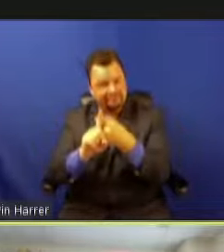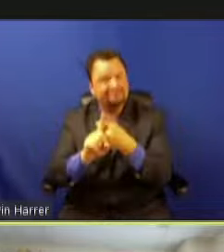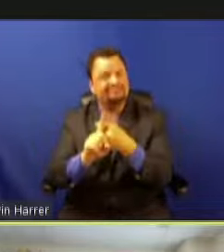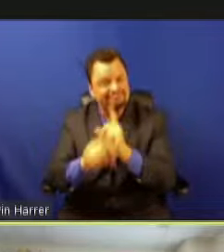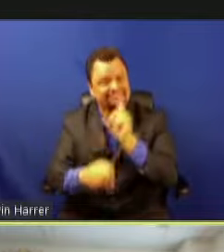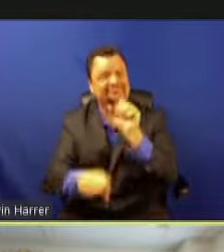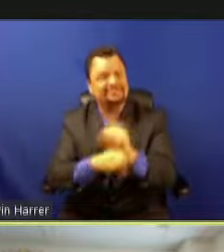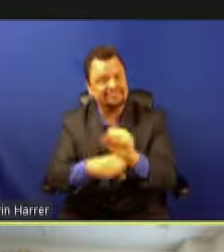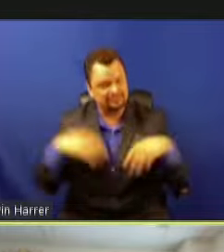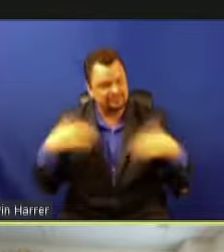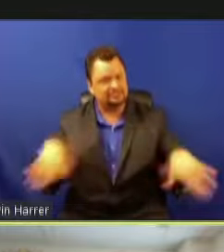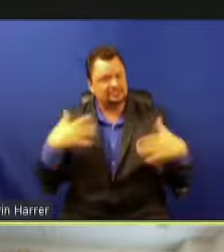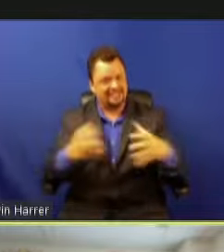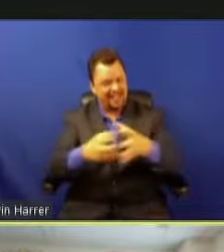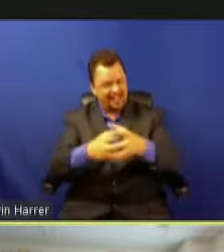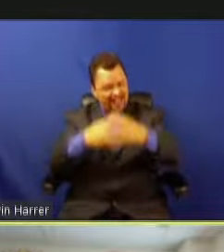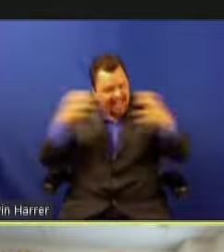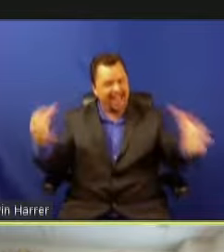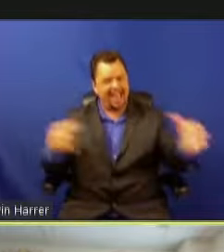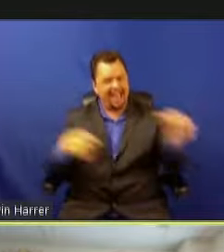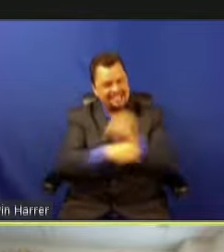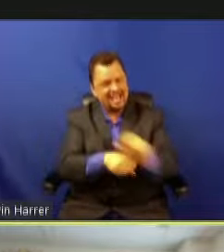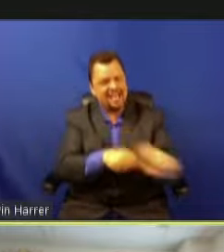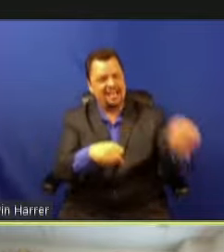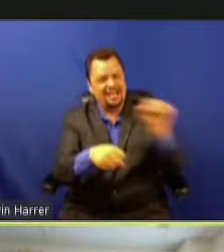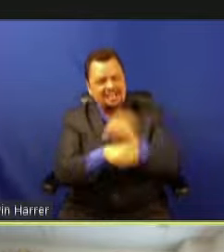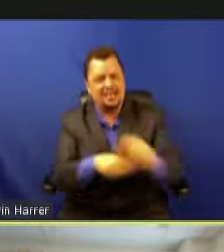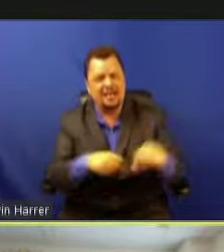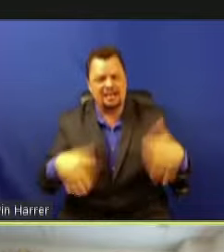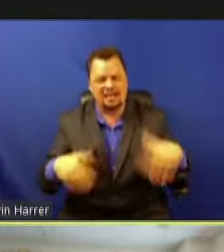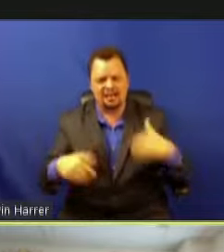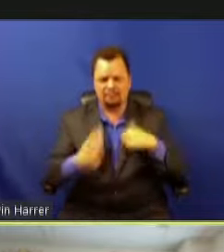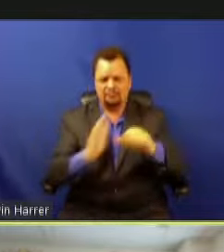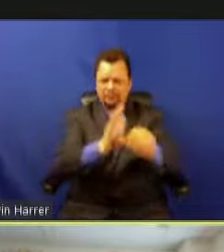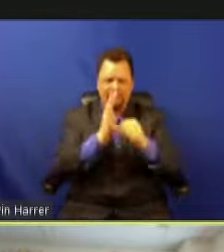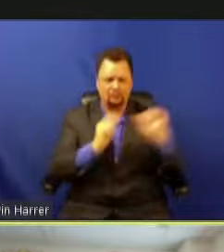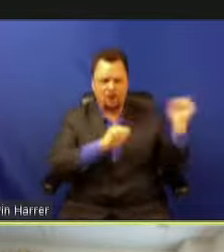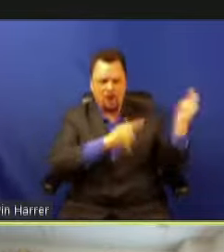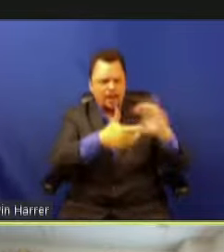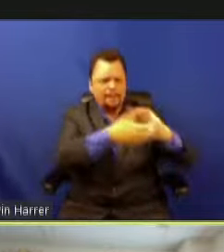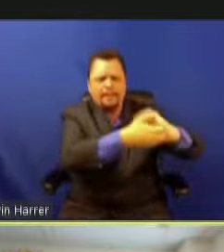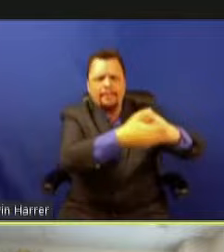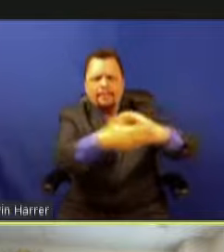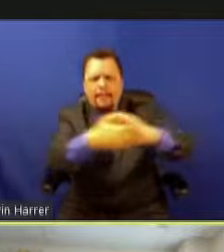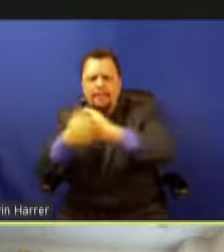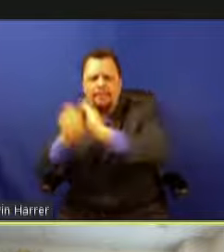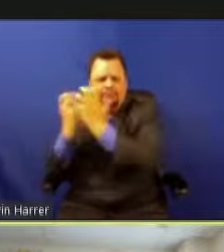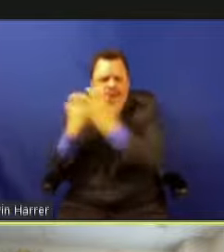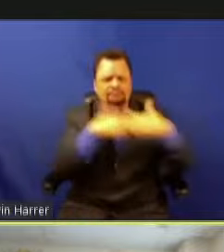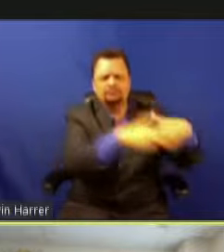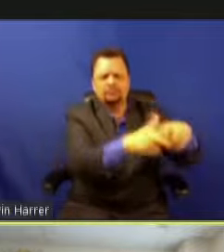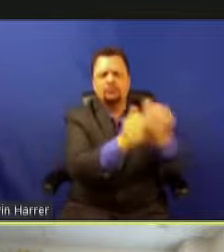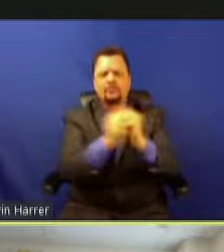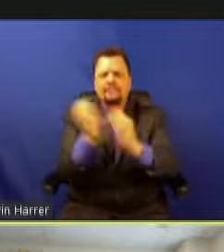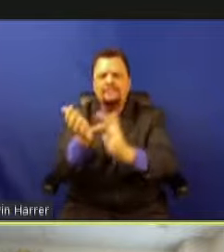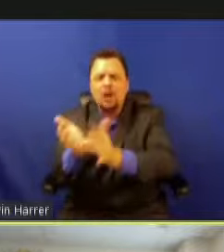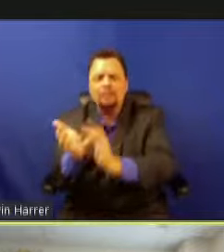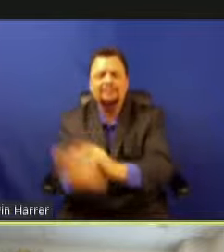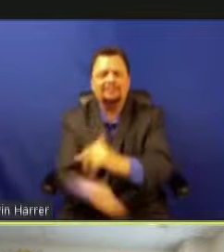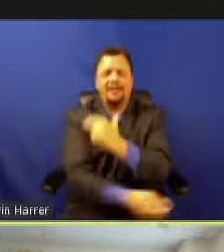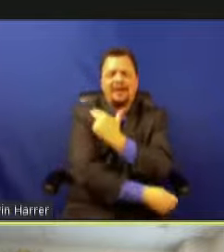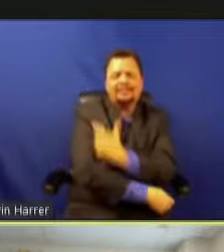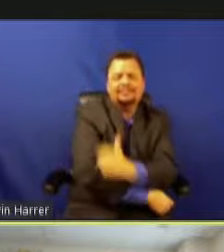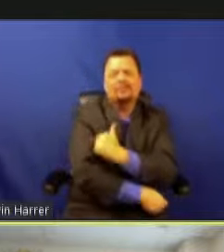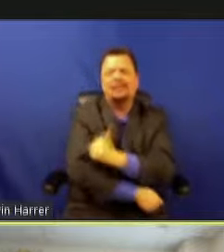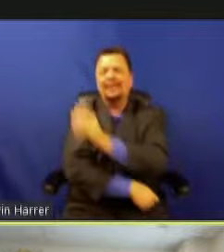partnership between all of our providers. Retail pharmacies, our large health systems, our federally qualified health centers,